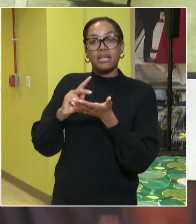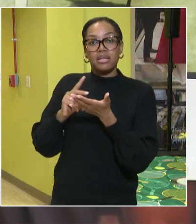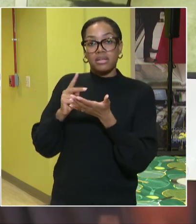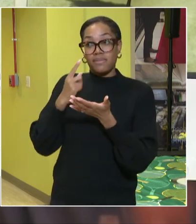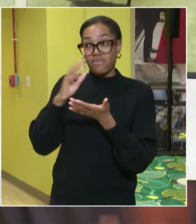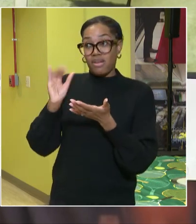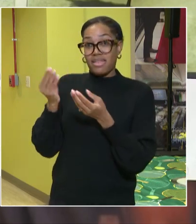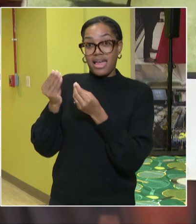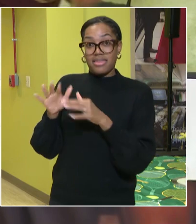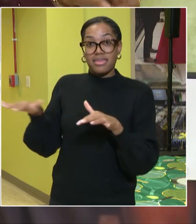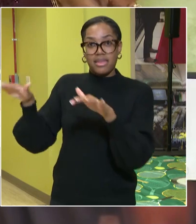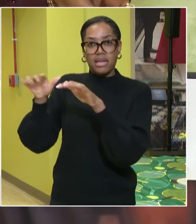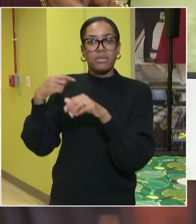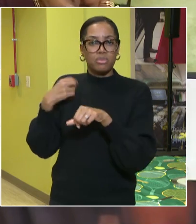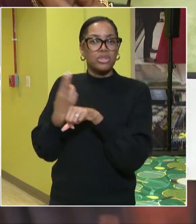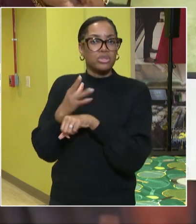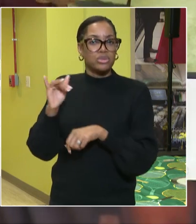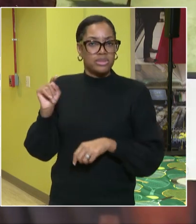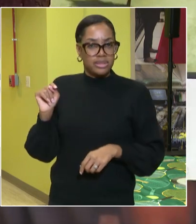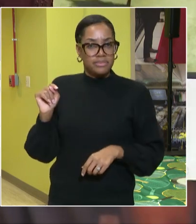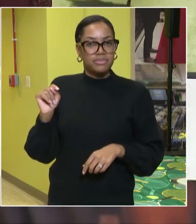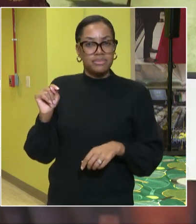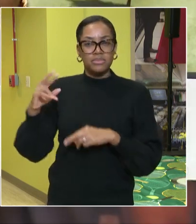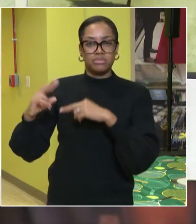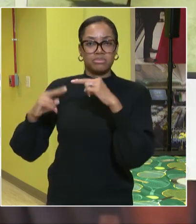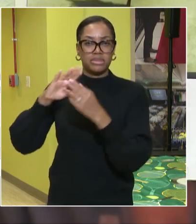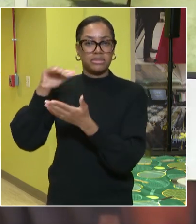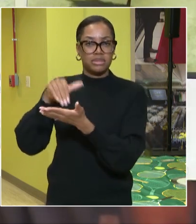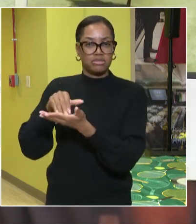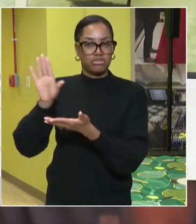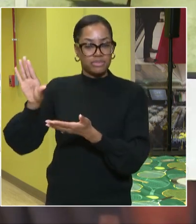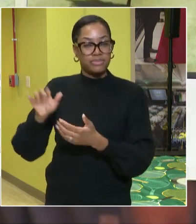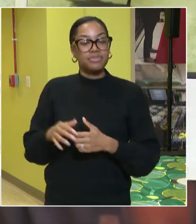land, we could use it to build a center on.